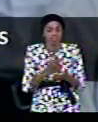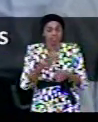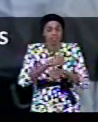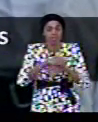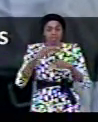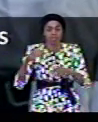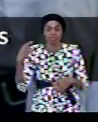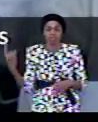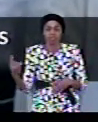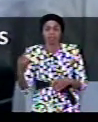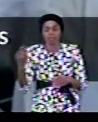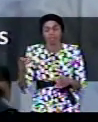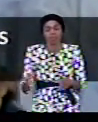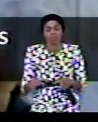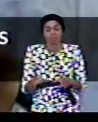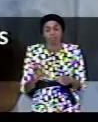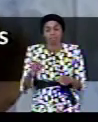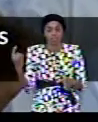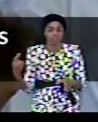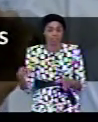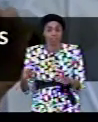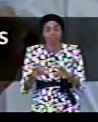of Ages cleft for me.